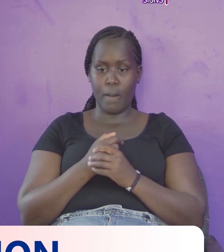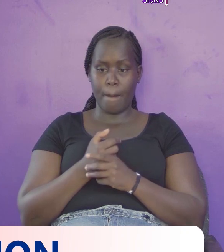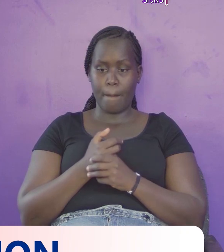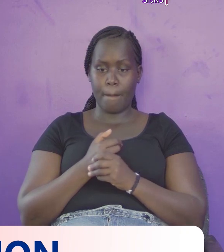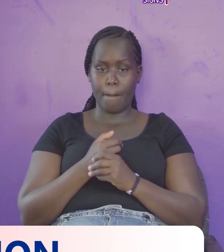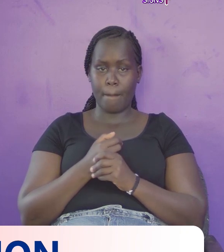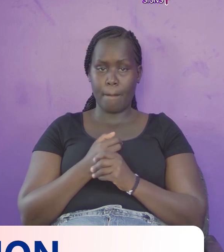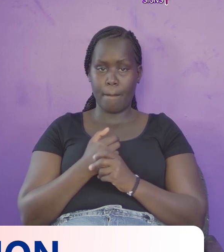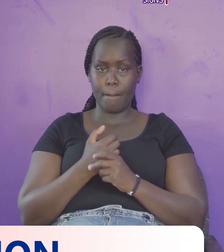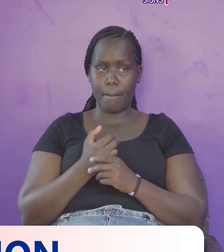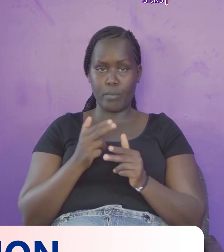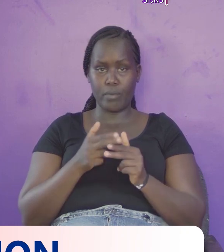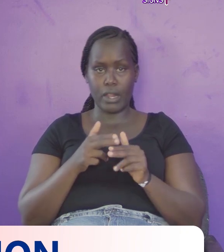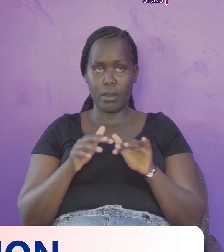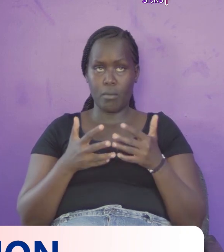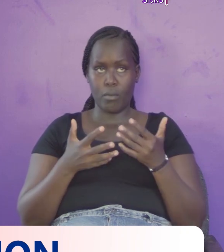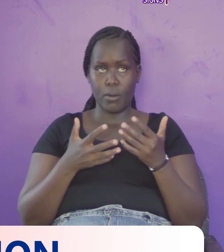how do I call them?